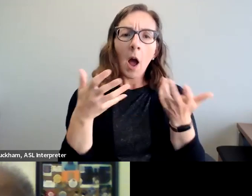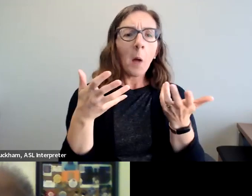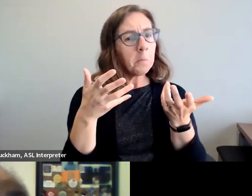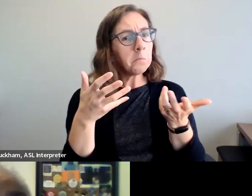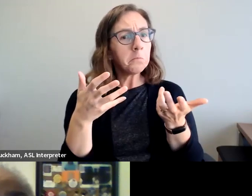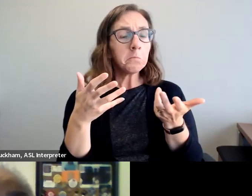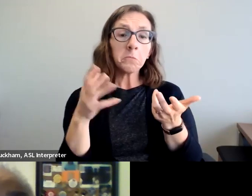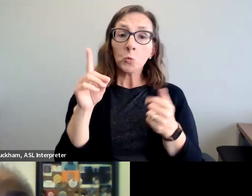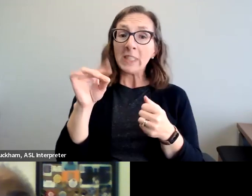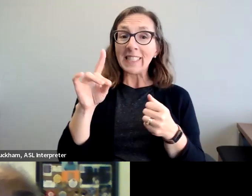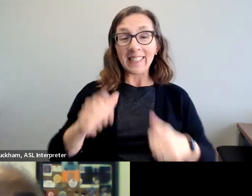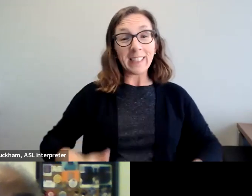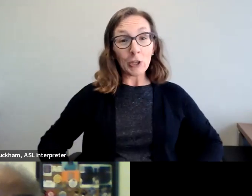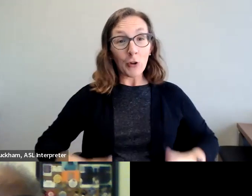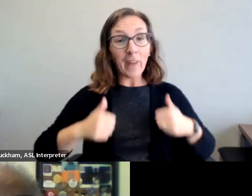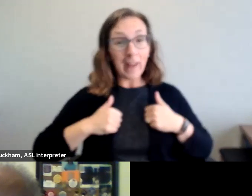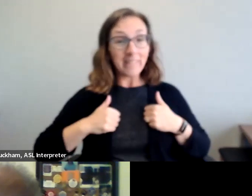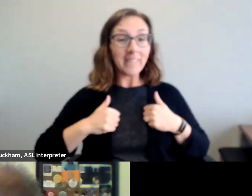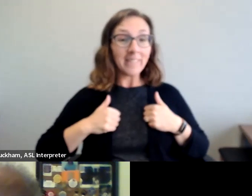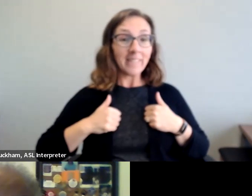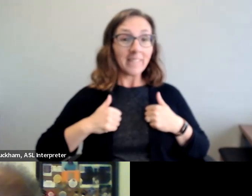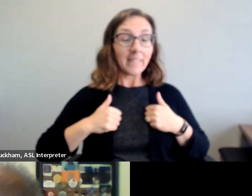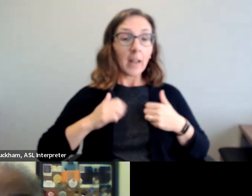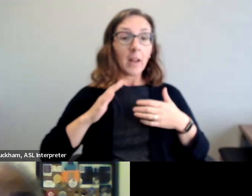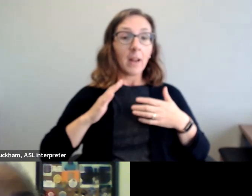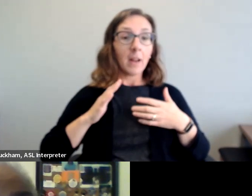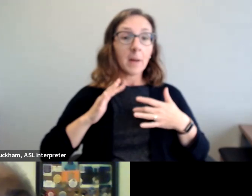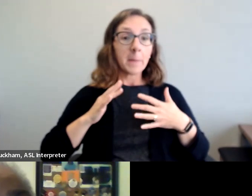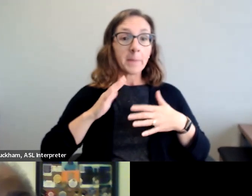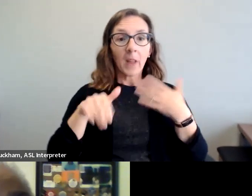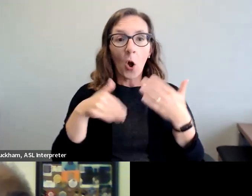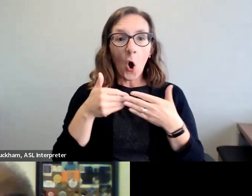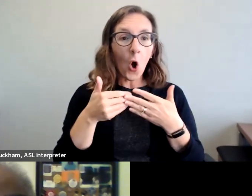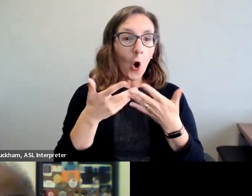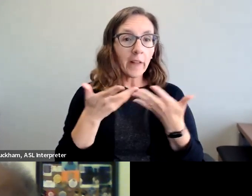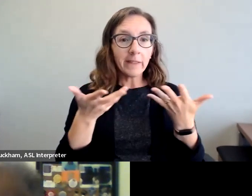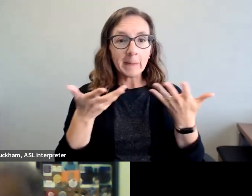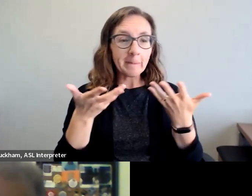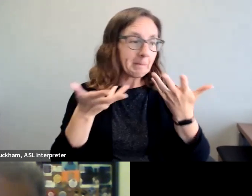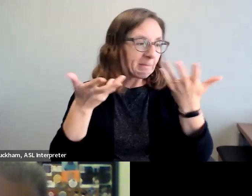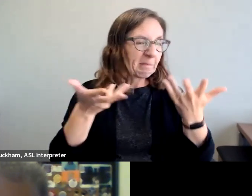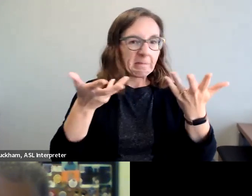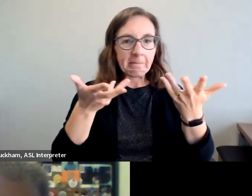we survived all of our necessary